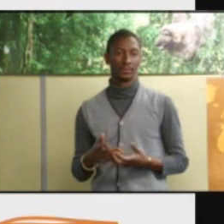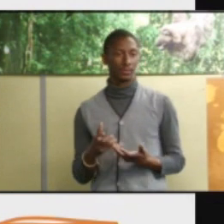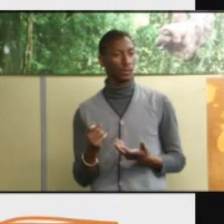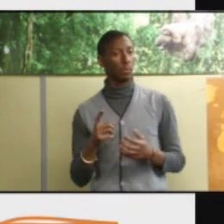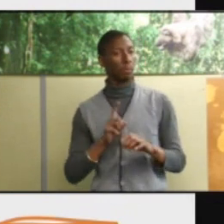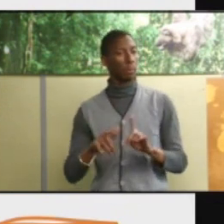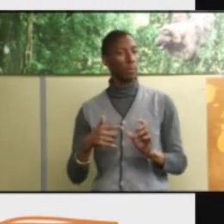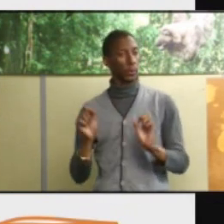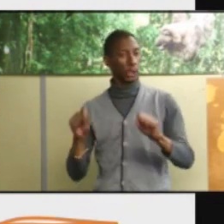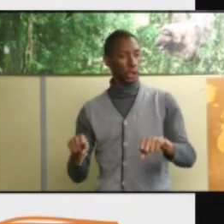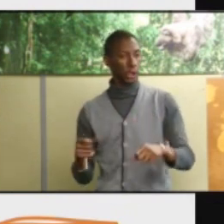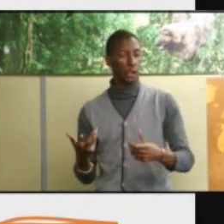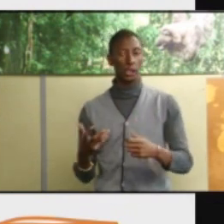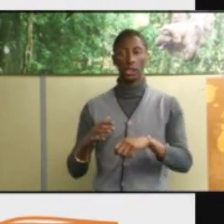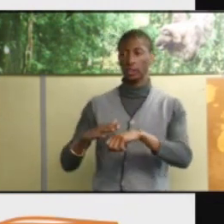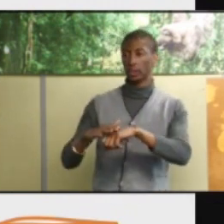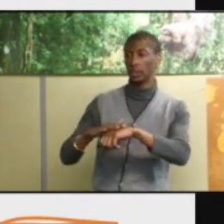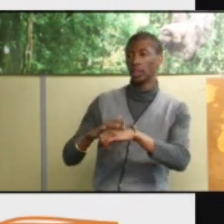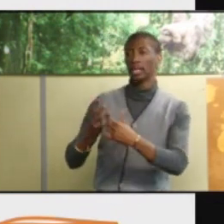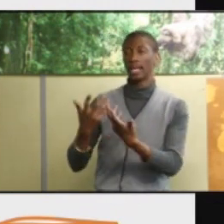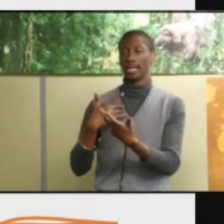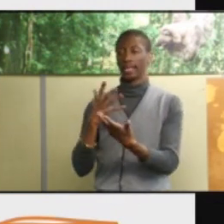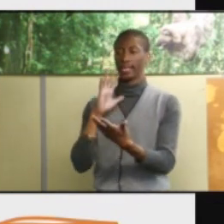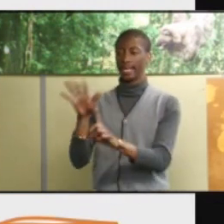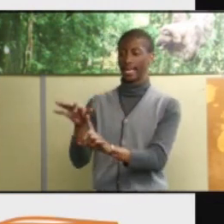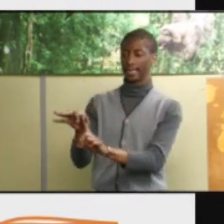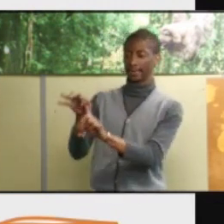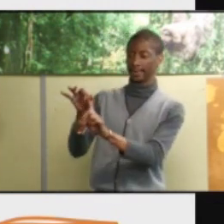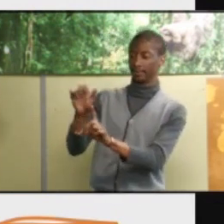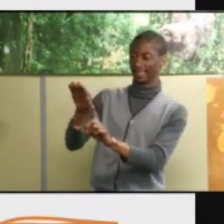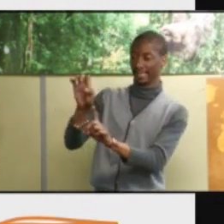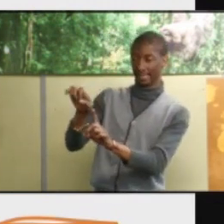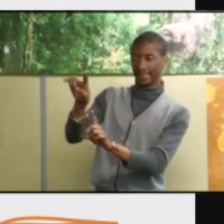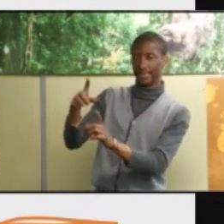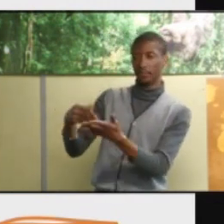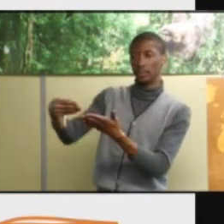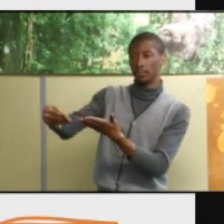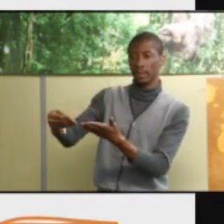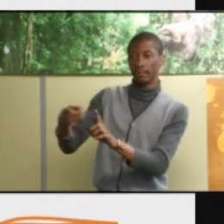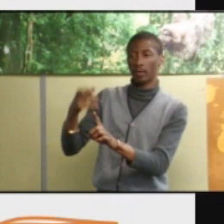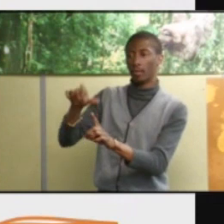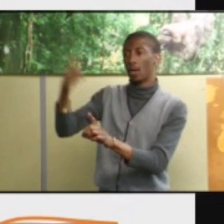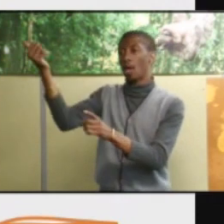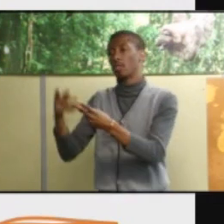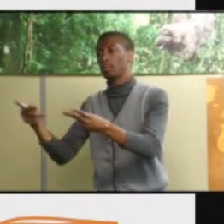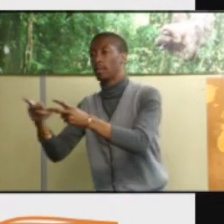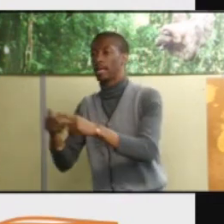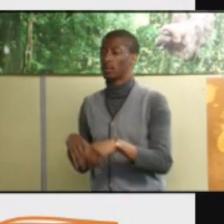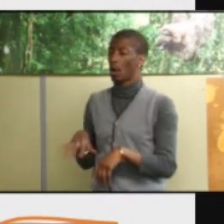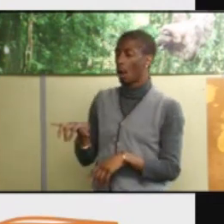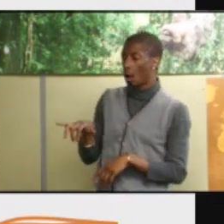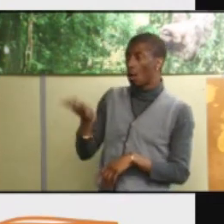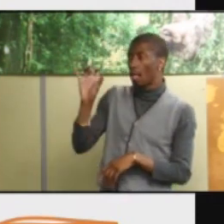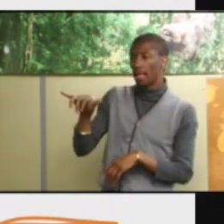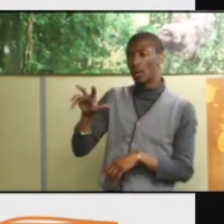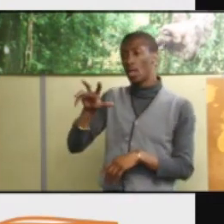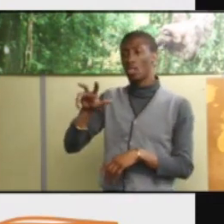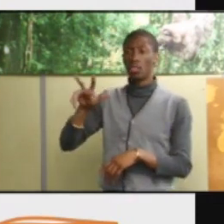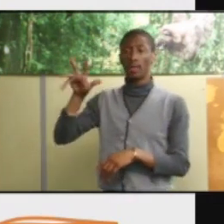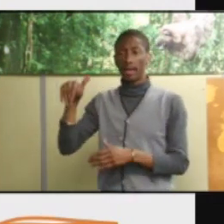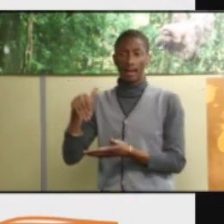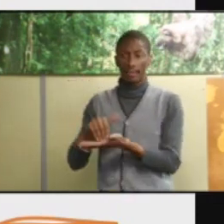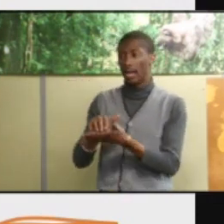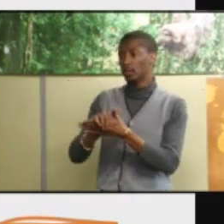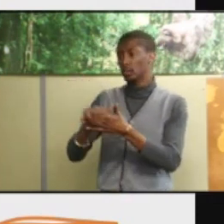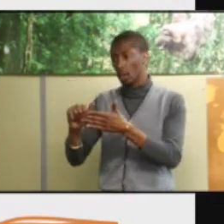could, look at a custom case that was purchased from somewhere else and say, oh, that was a $35,000 case and that